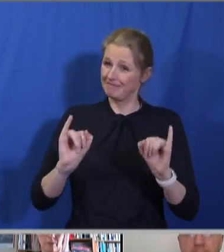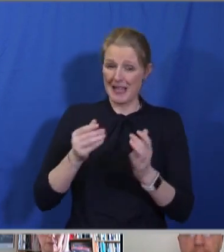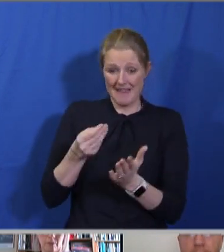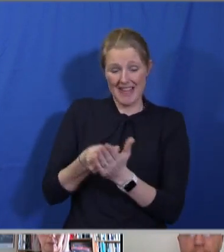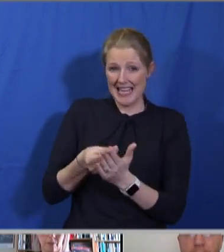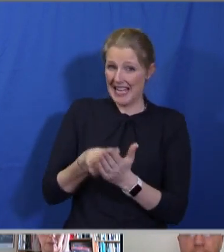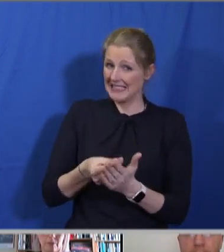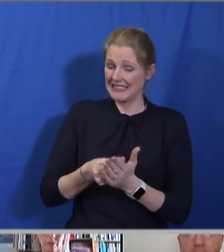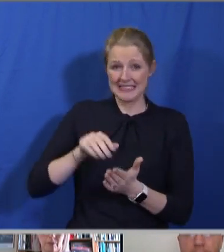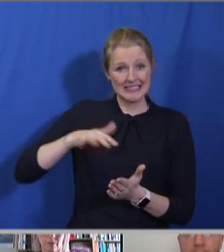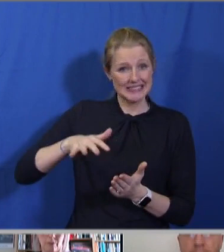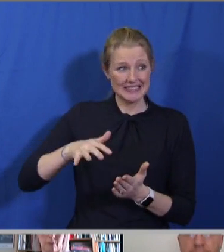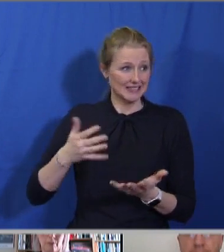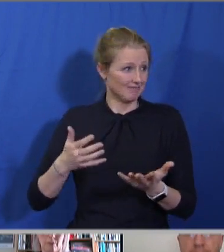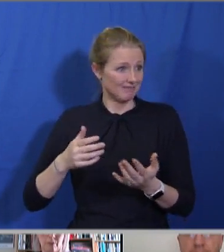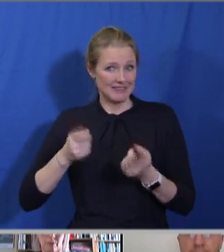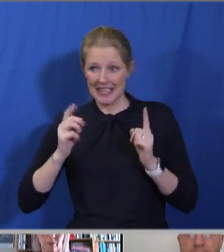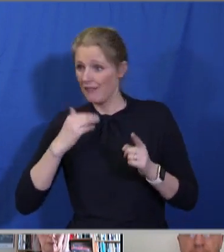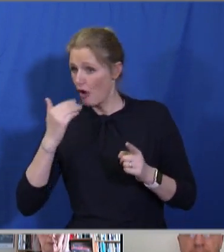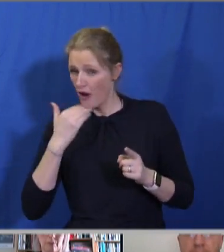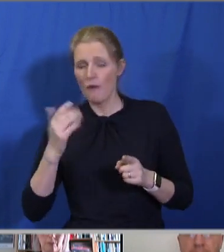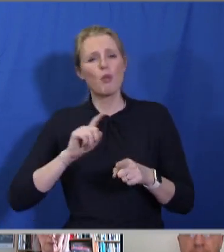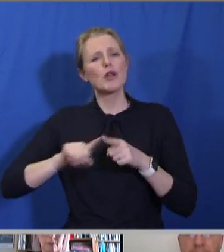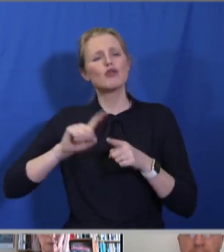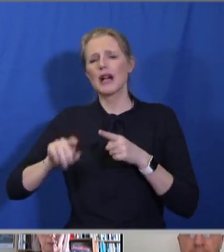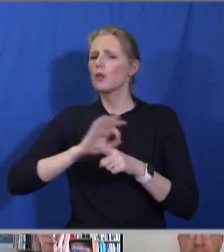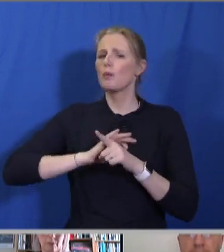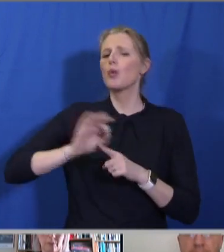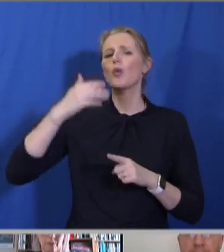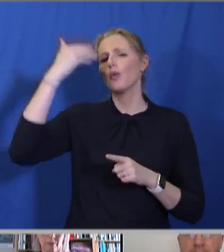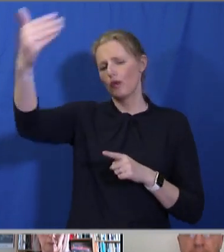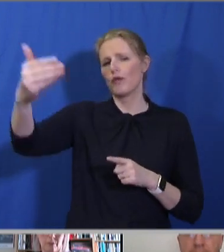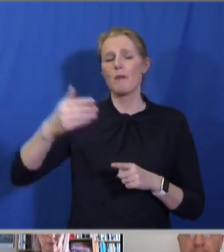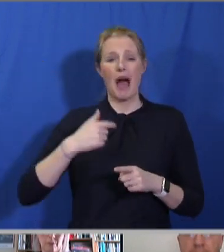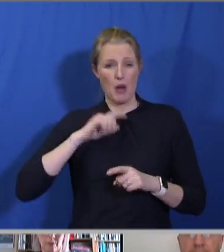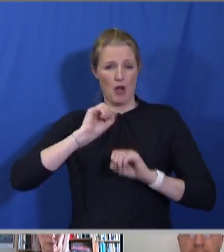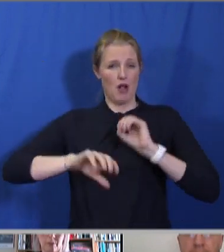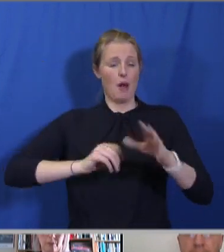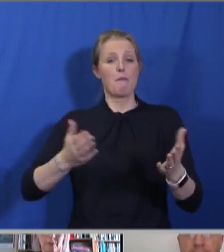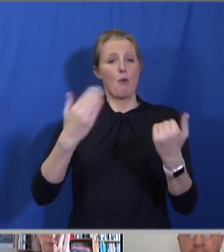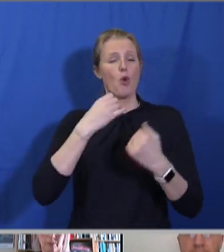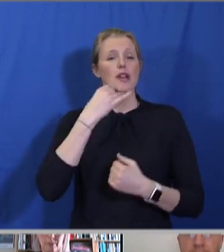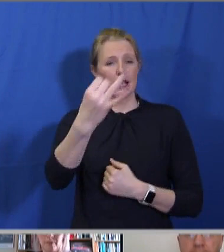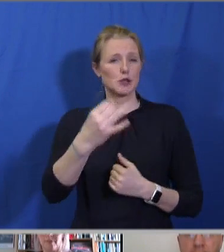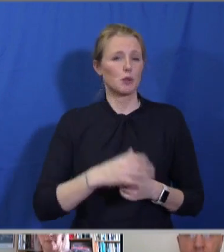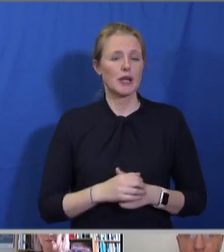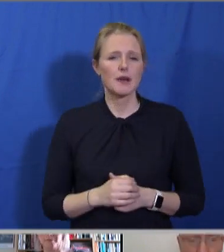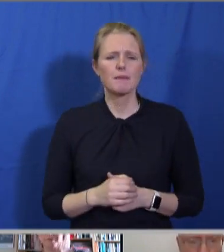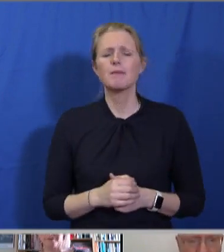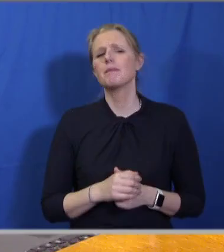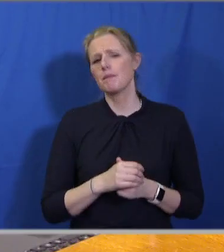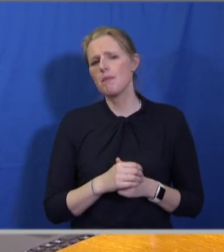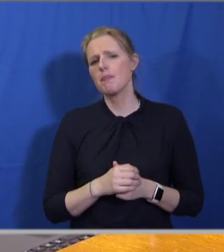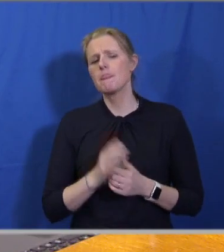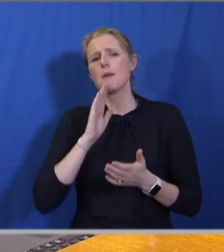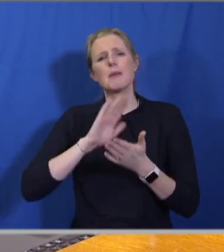personnel time. But I'll leave it at that for now, and I can come back on any more details next week. Okay, if you could provide the committee with detailed